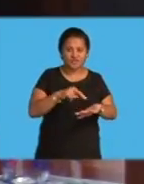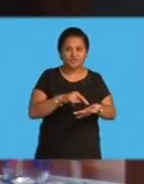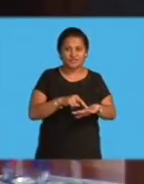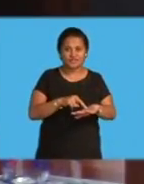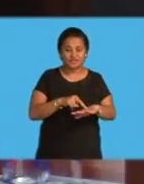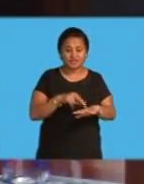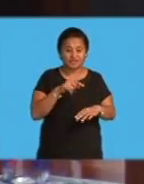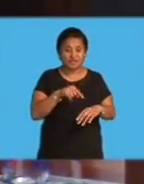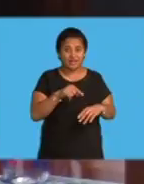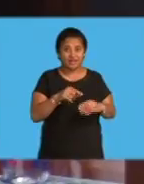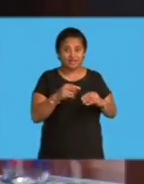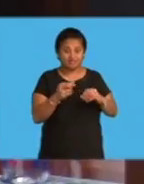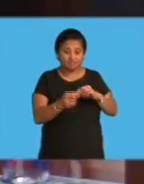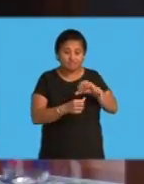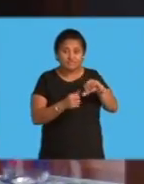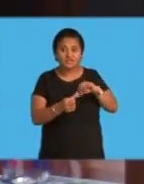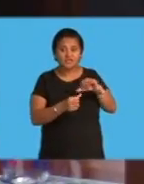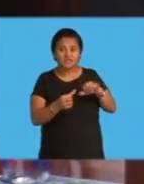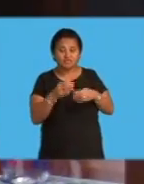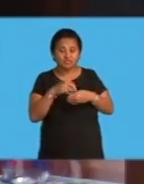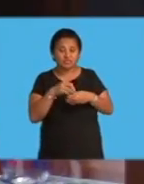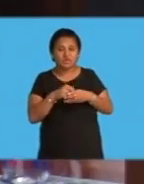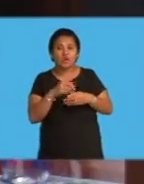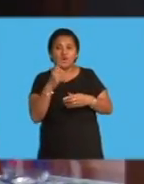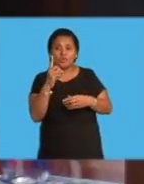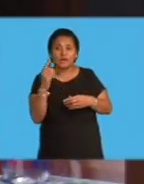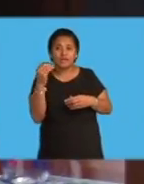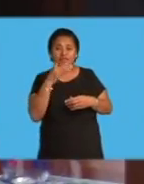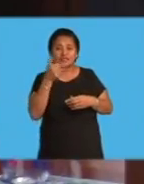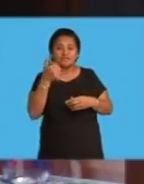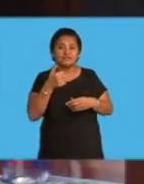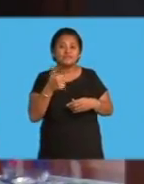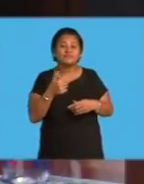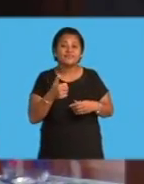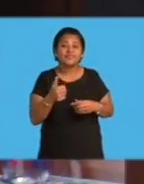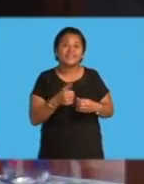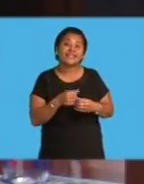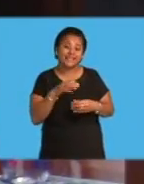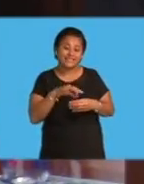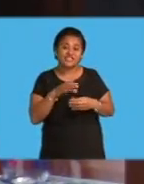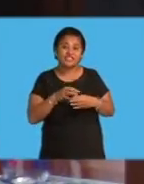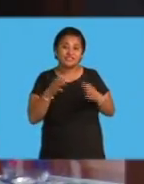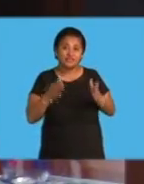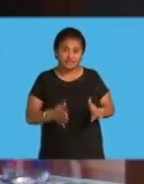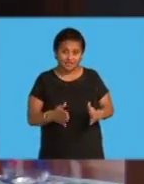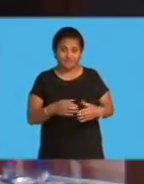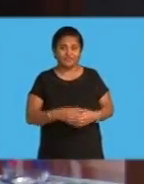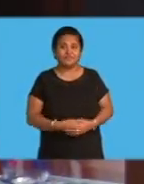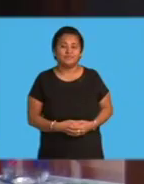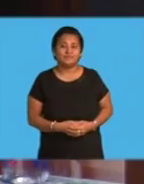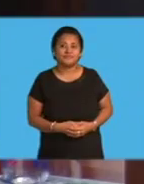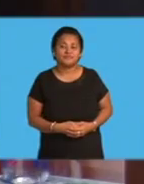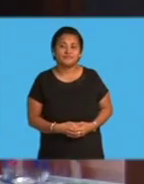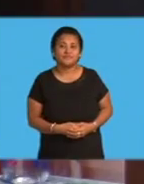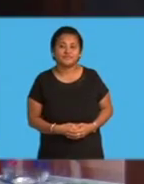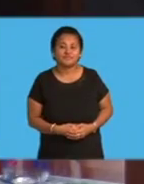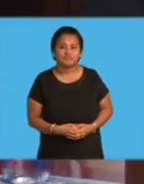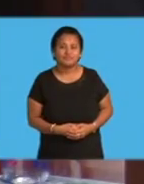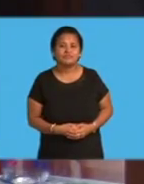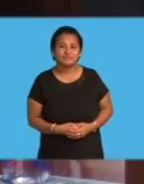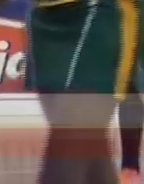comprises 106 election management bodies globally, and this is the first time an Oceania seat has been